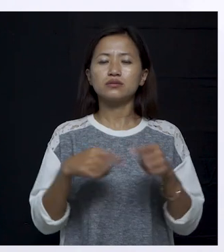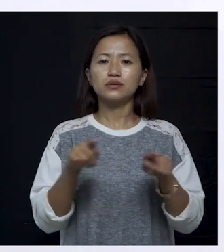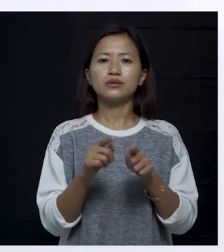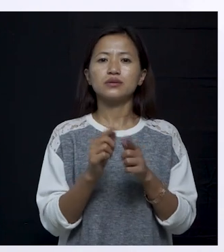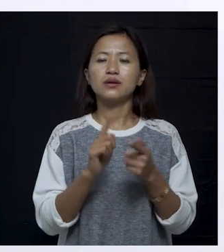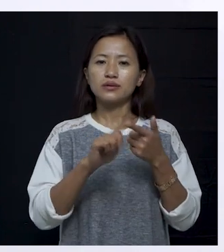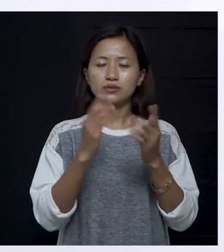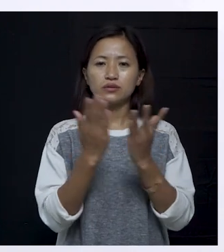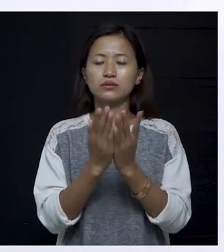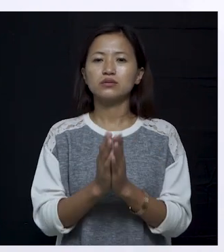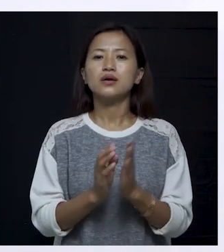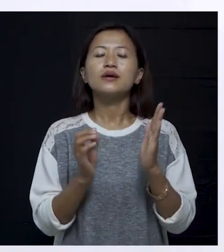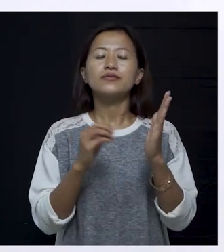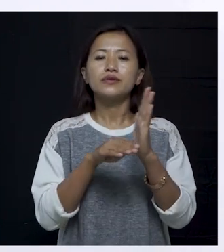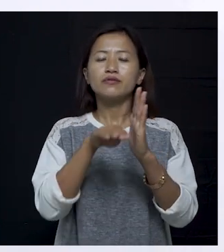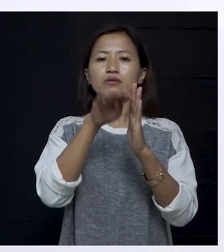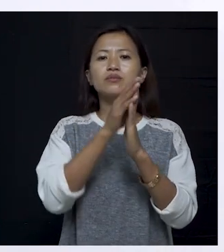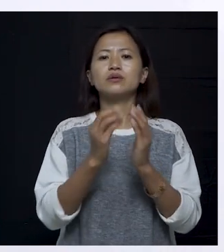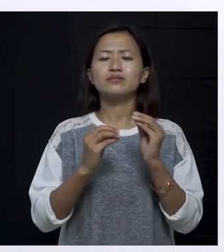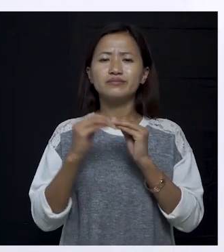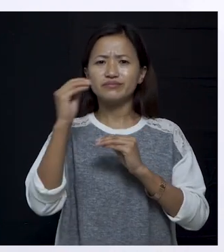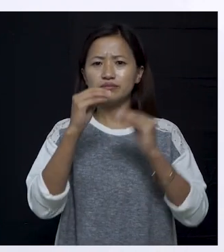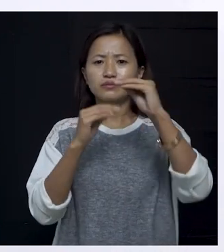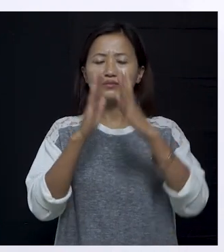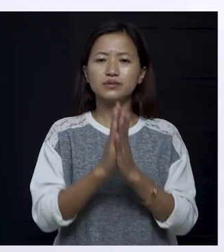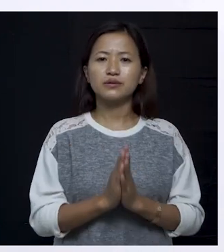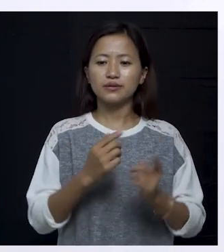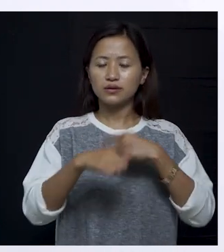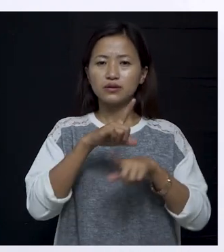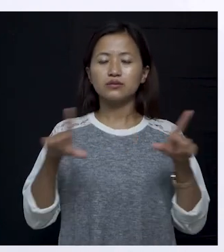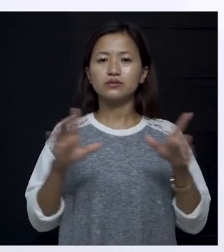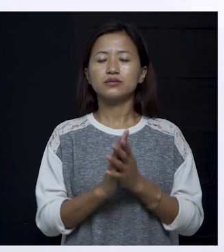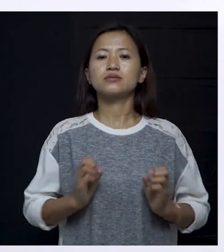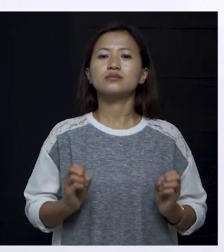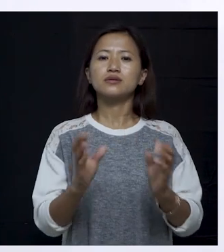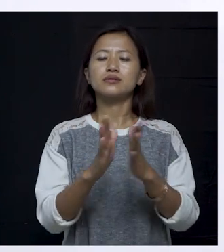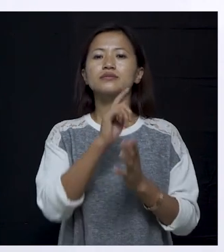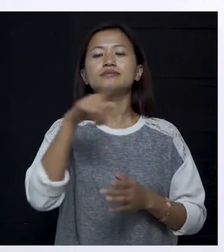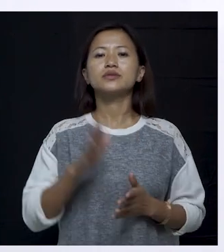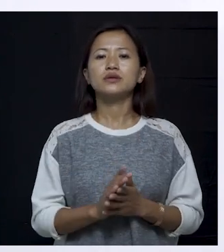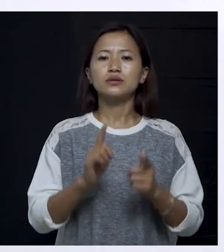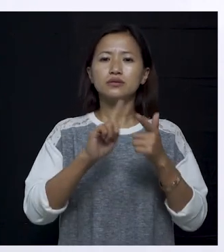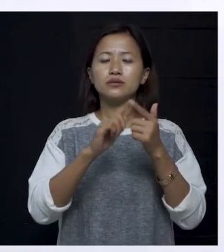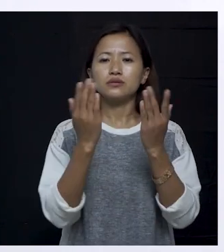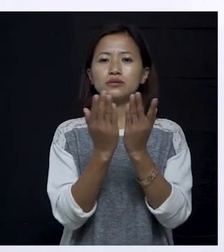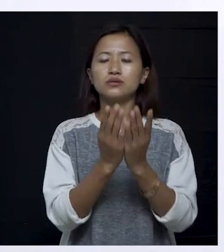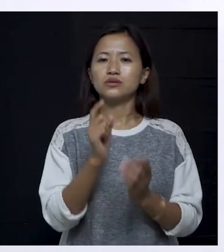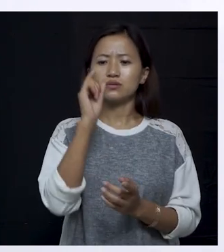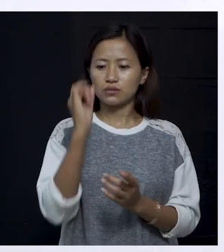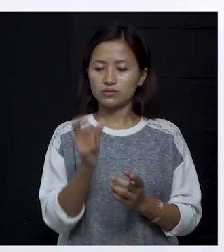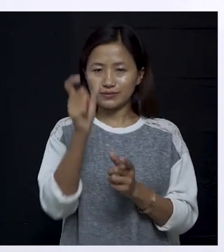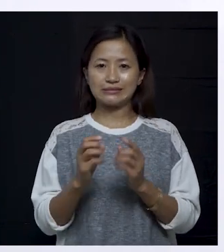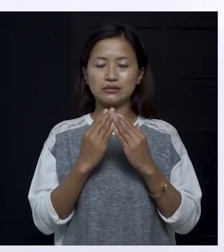the right to develop our language, plus we also have the right to start an educational